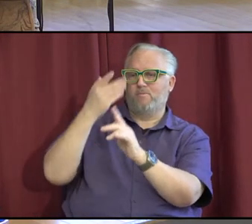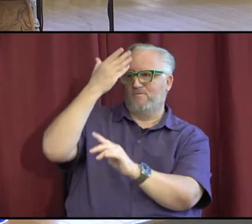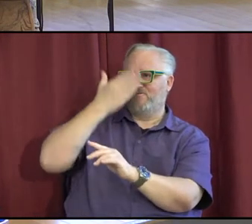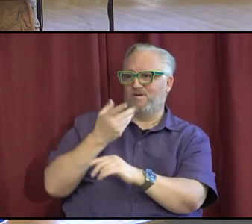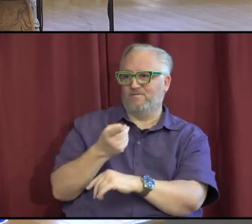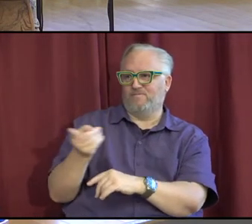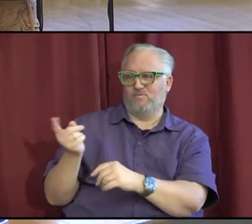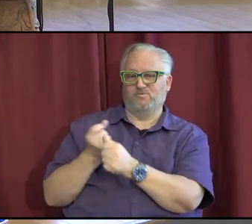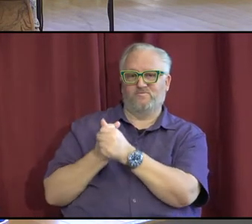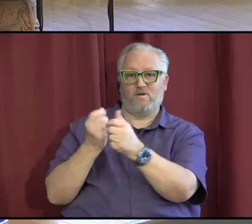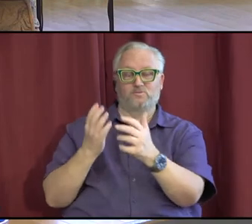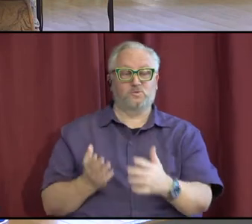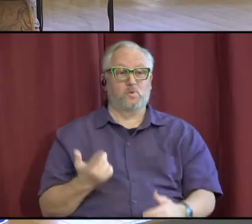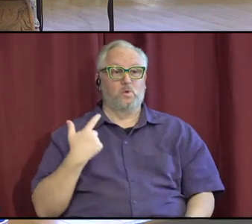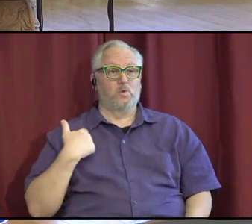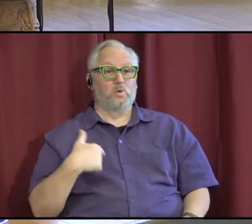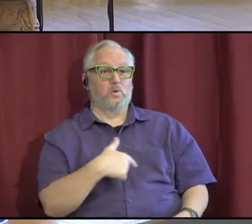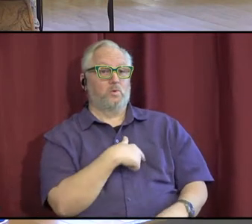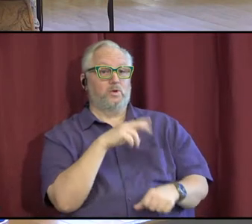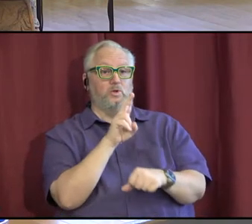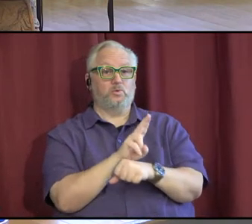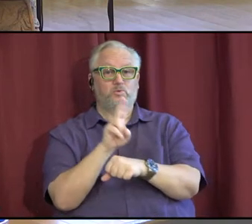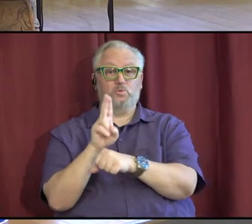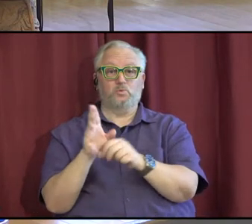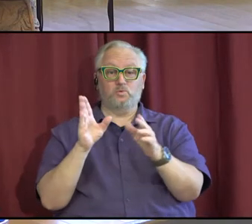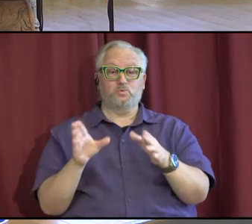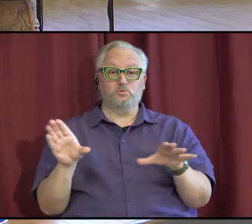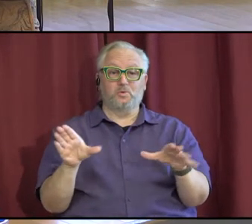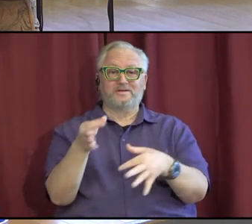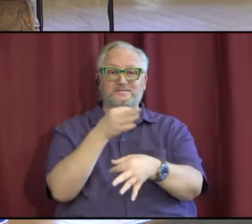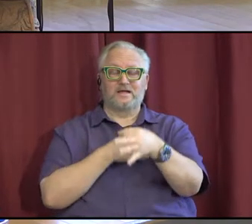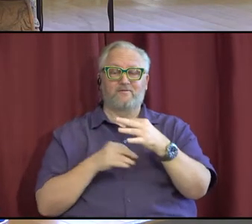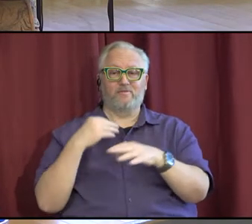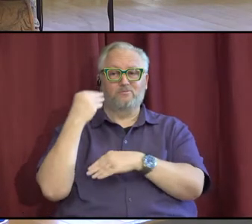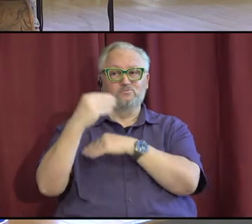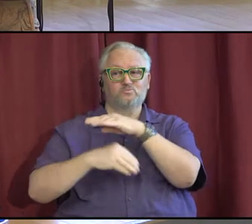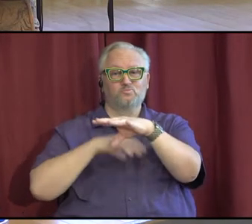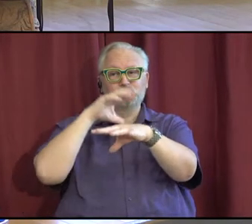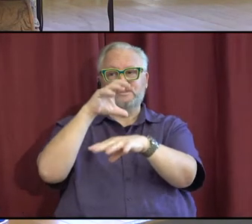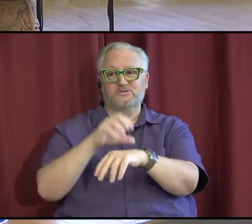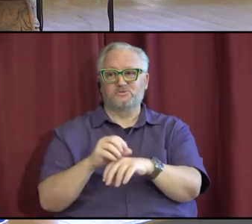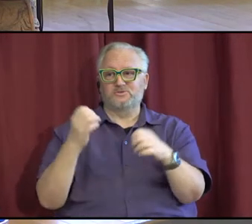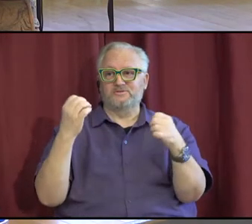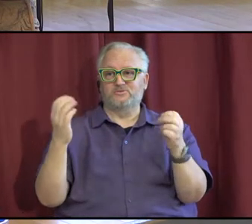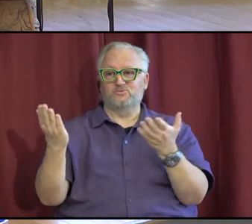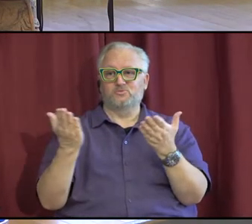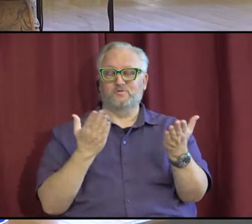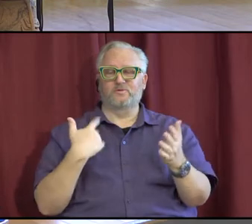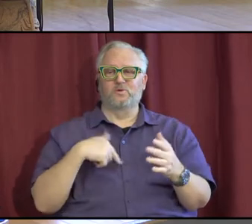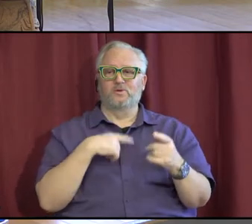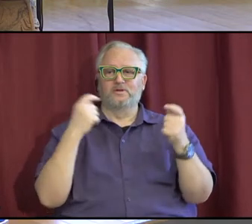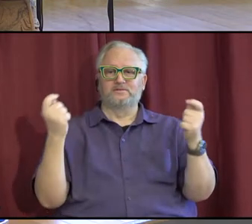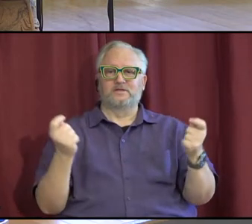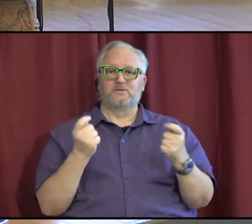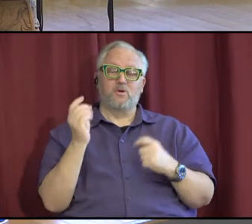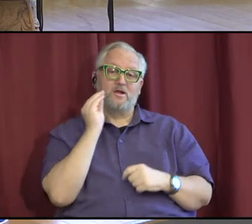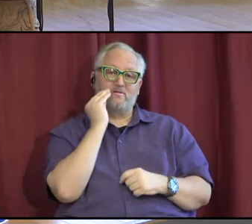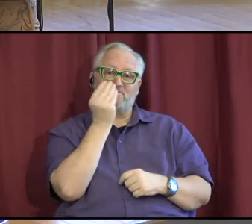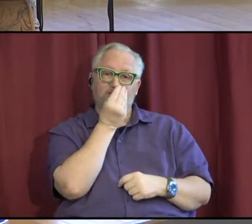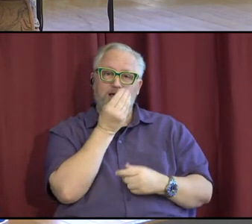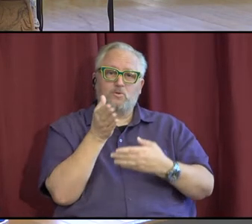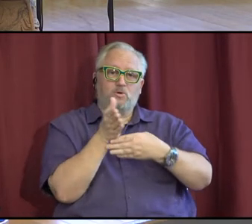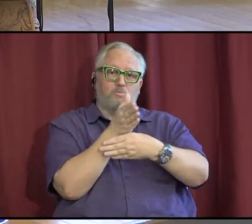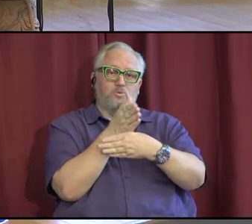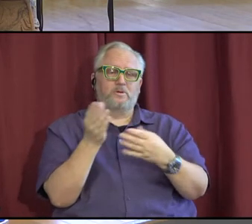And so what do we Unitarian Universalists do instead of a traditional Easter service? We celebrate flower